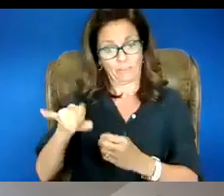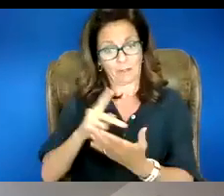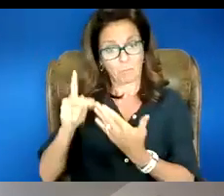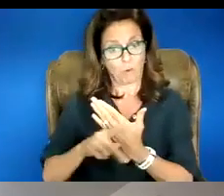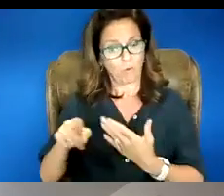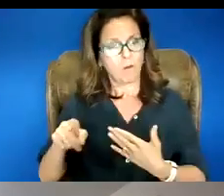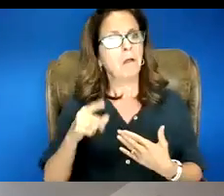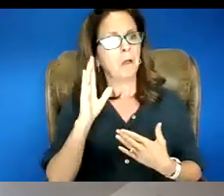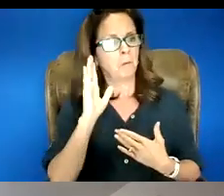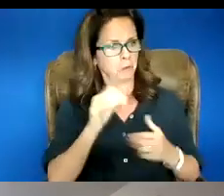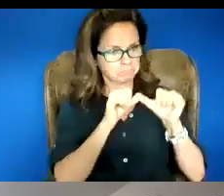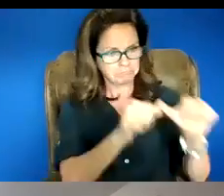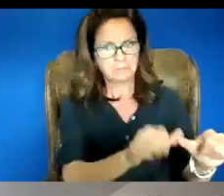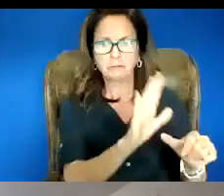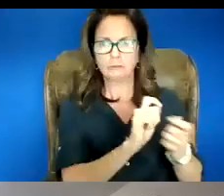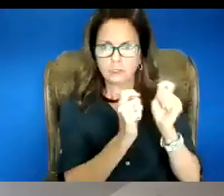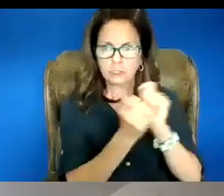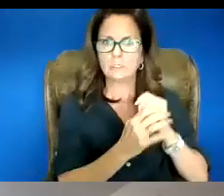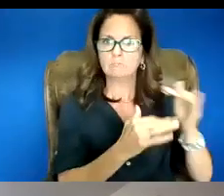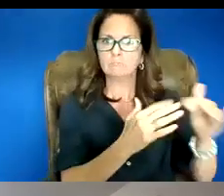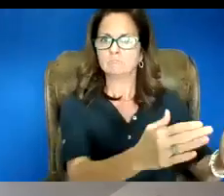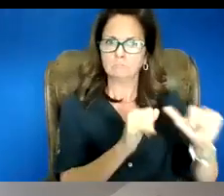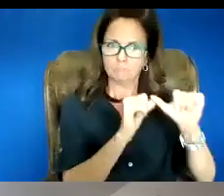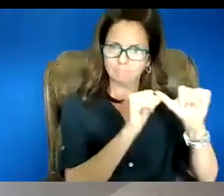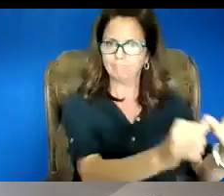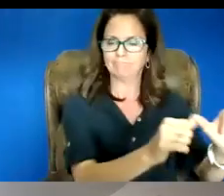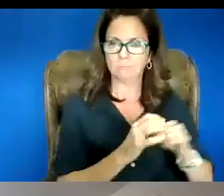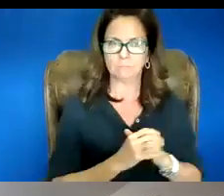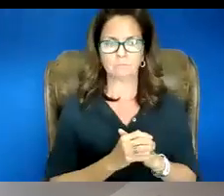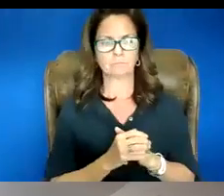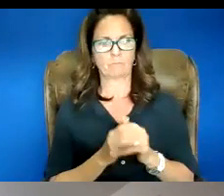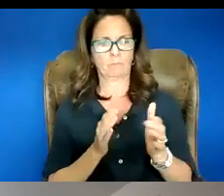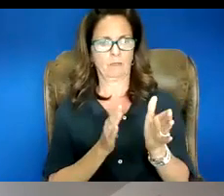people. So Motivate Me, that's in there.